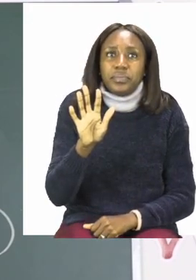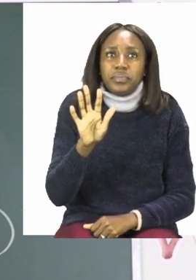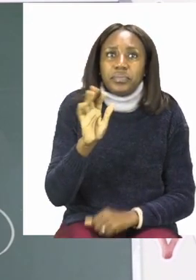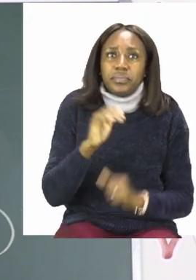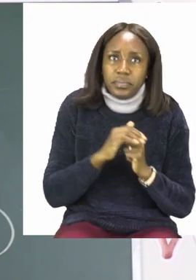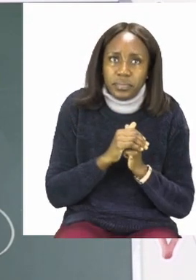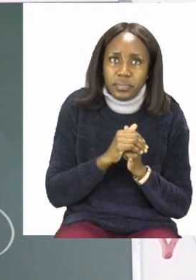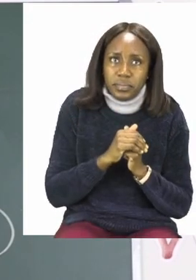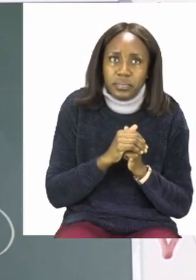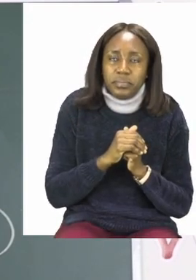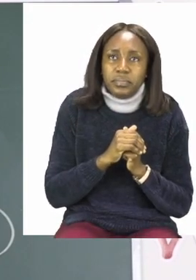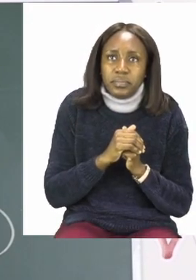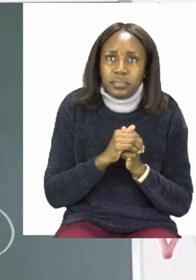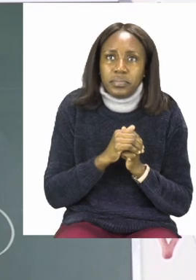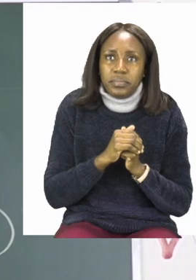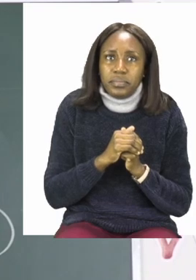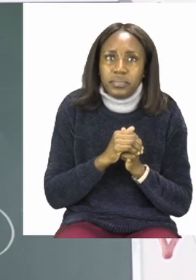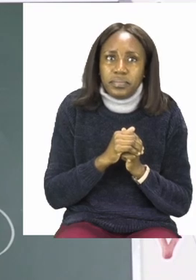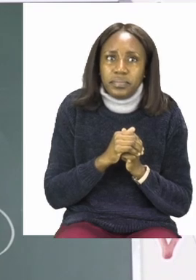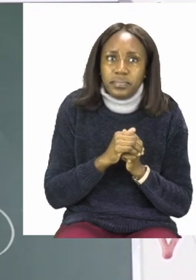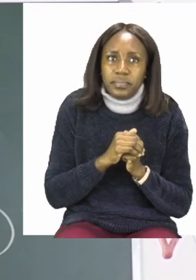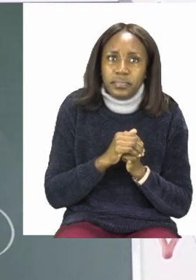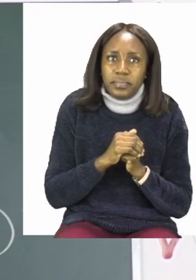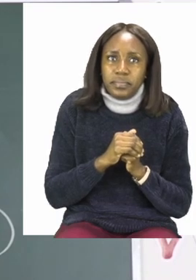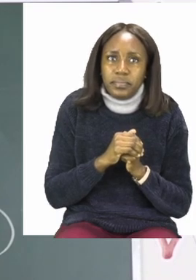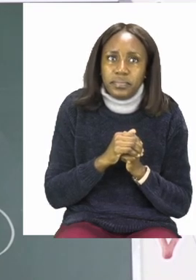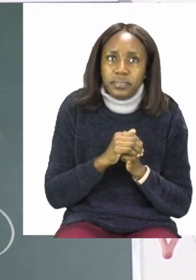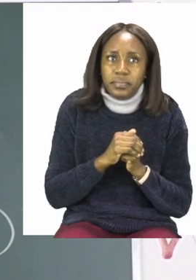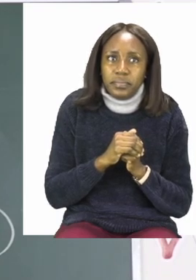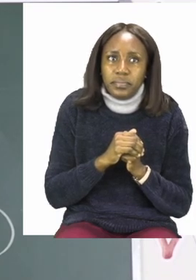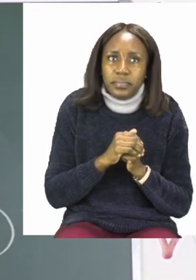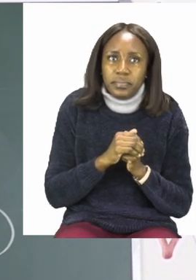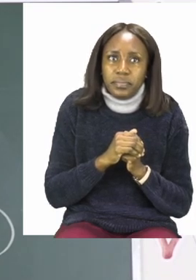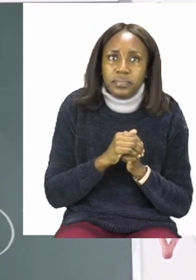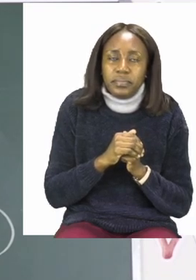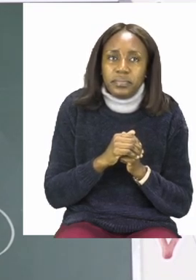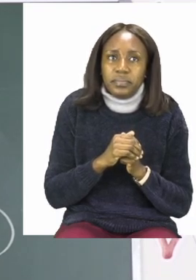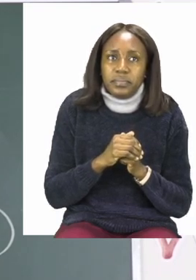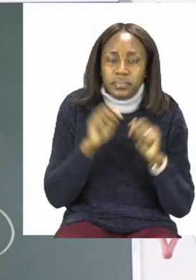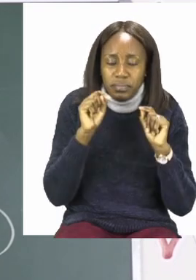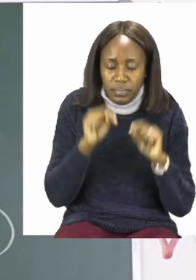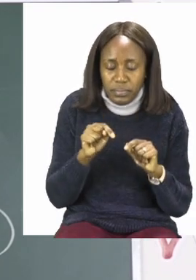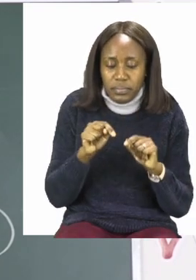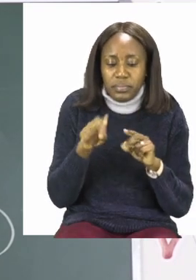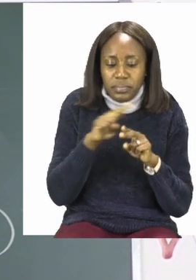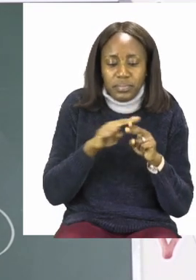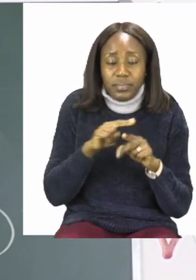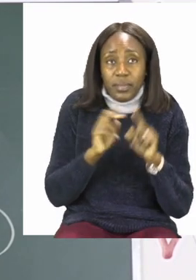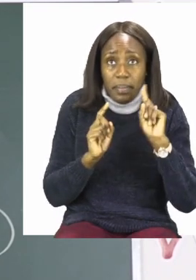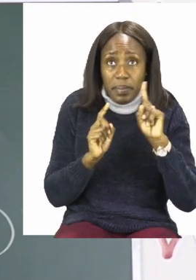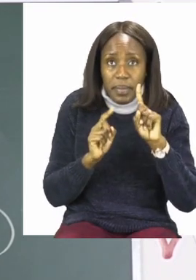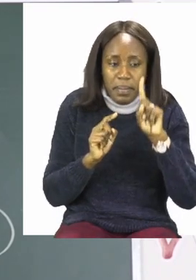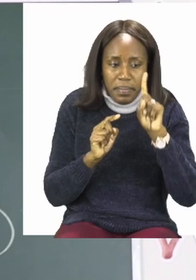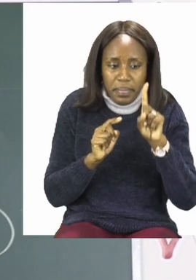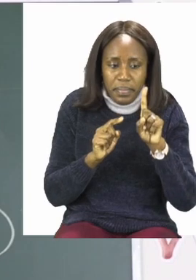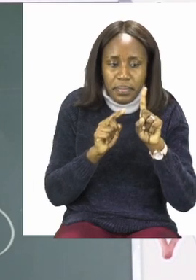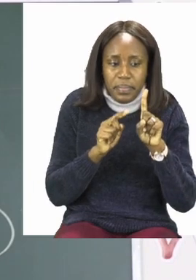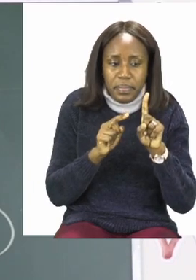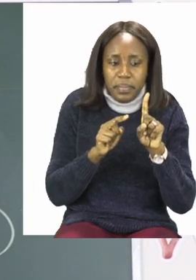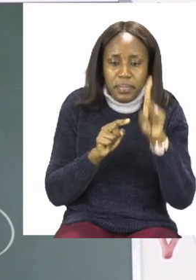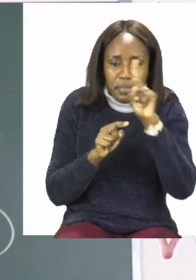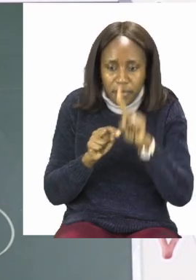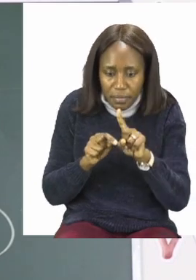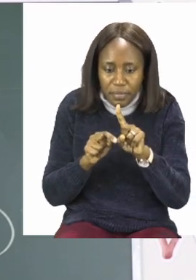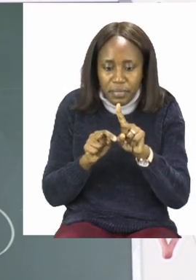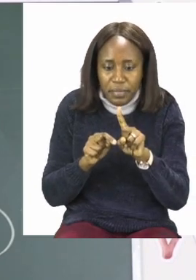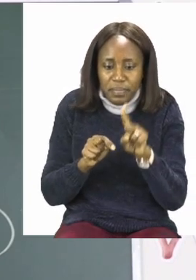line here as well and I want you to also use yours. So take your finger and you are going to use your finger to hop from one number